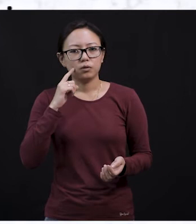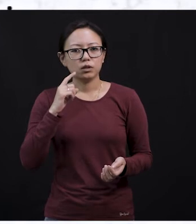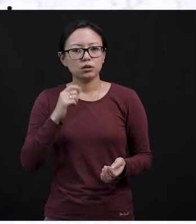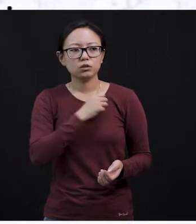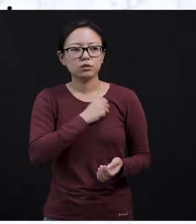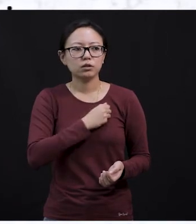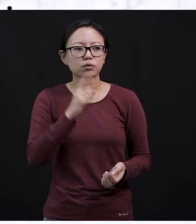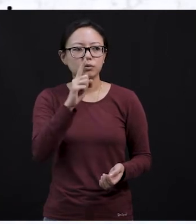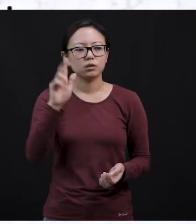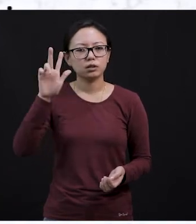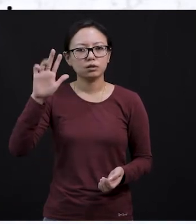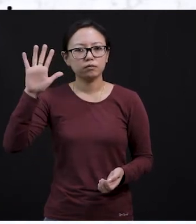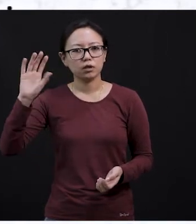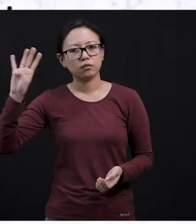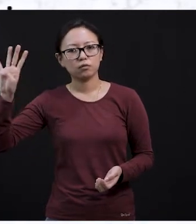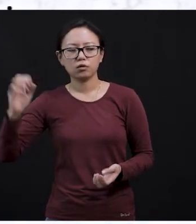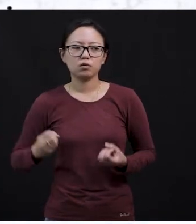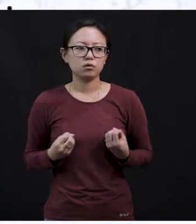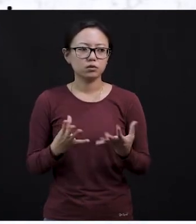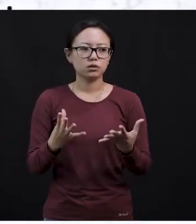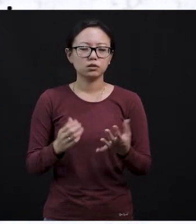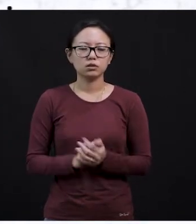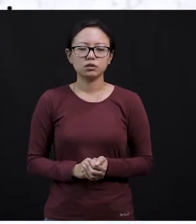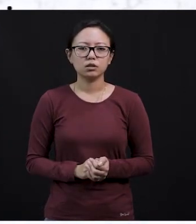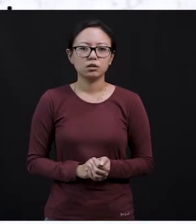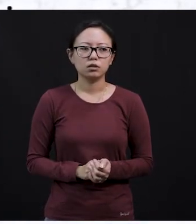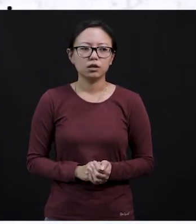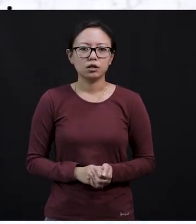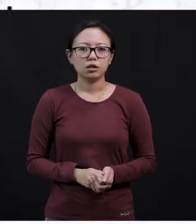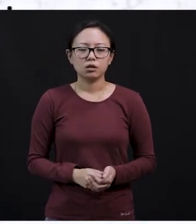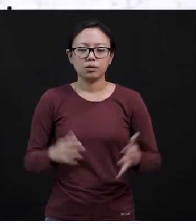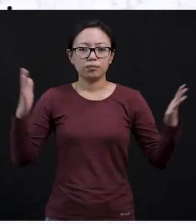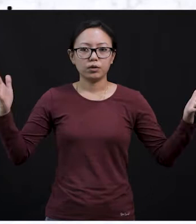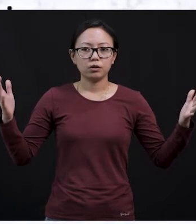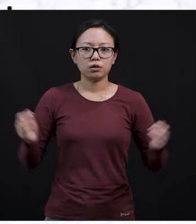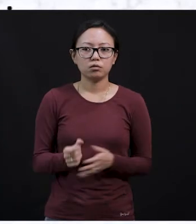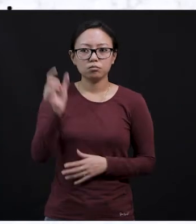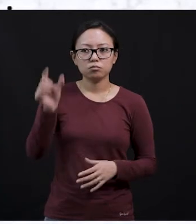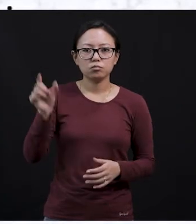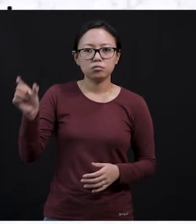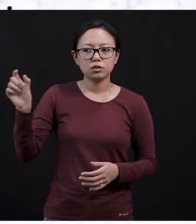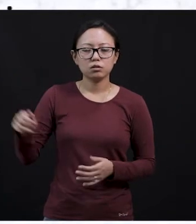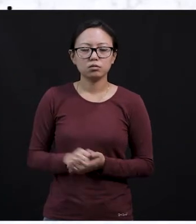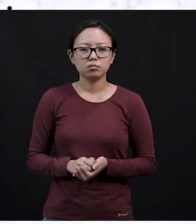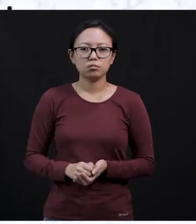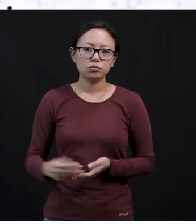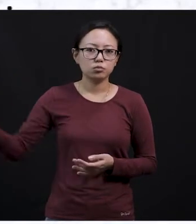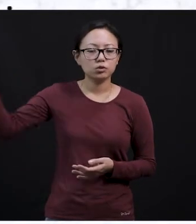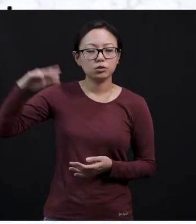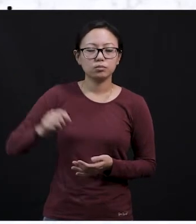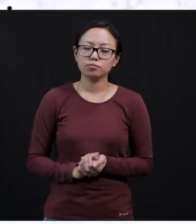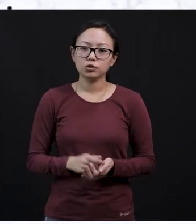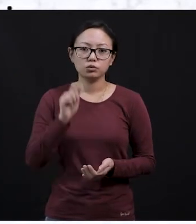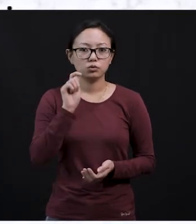any industries coming up, you will also see laborers coming in, but laborers are not paid that much and they do need